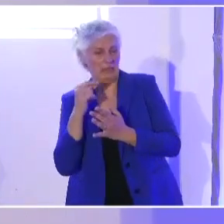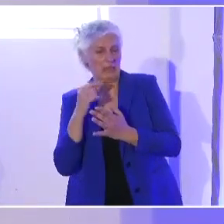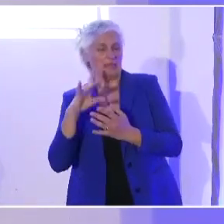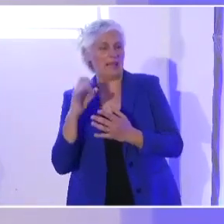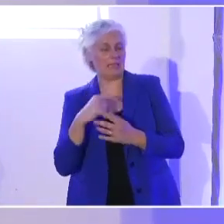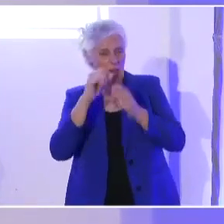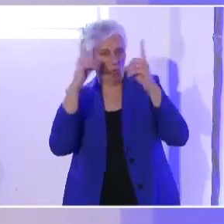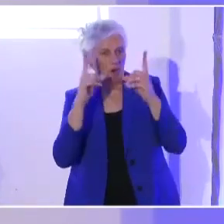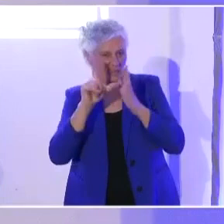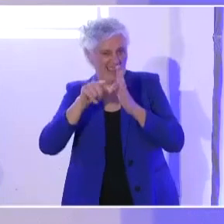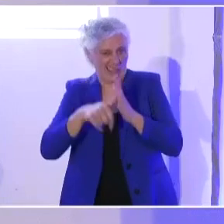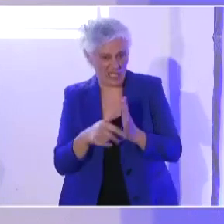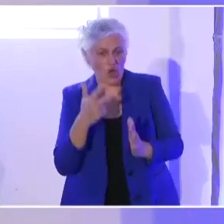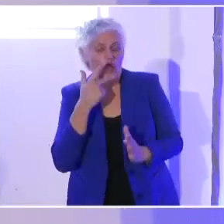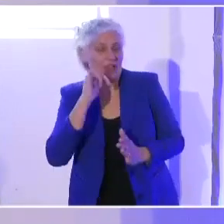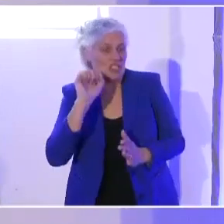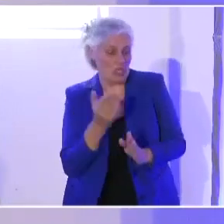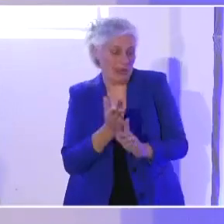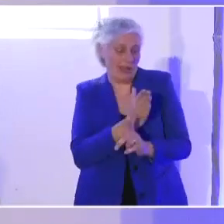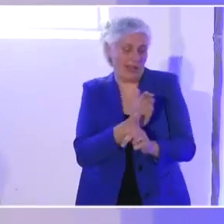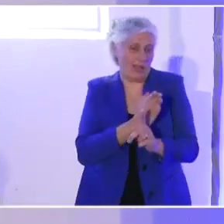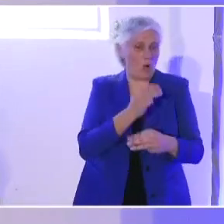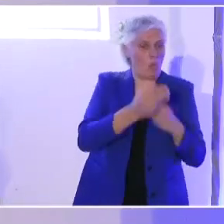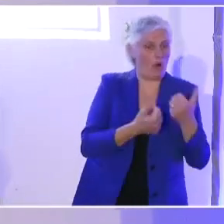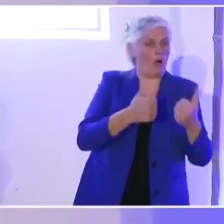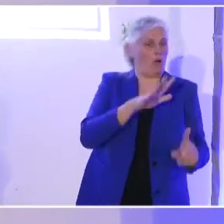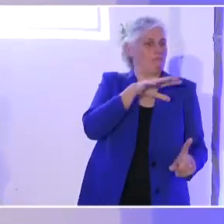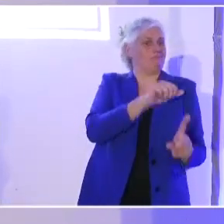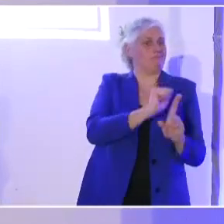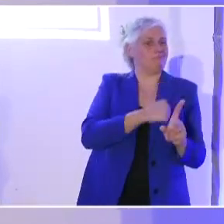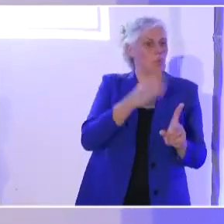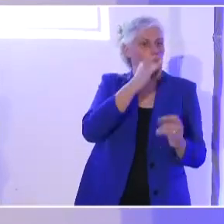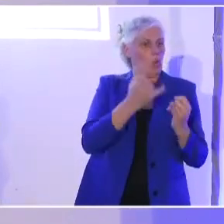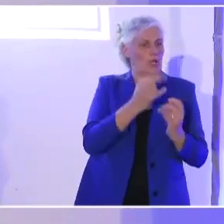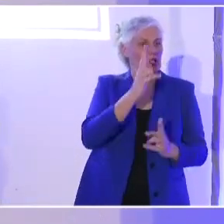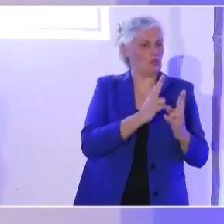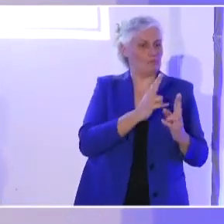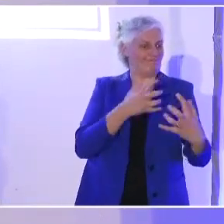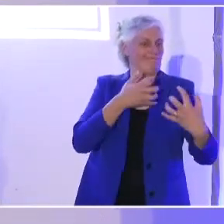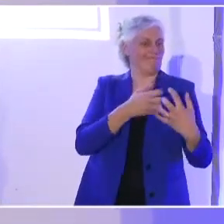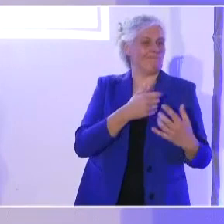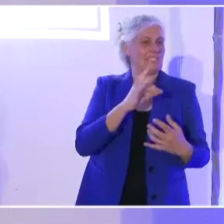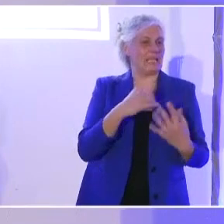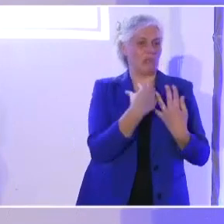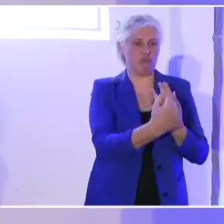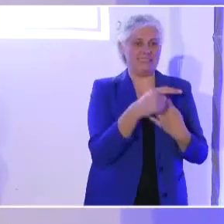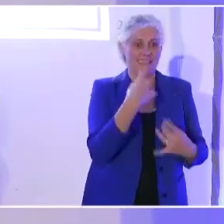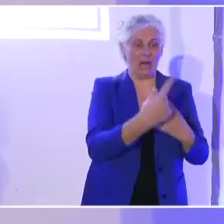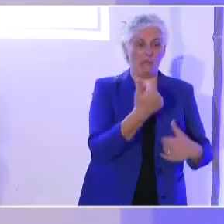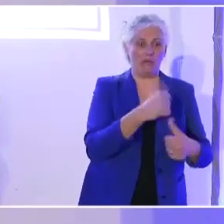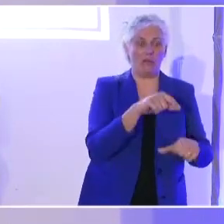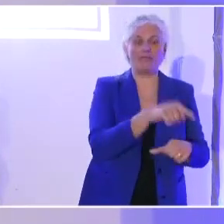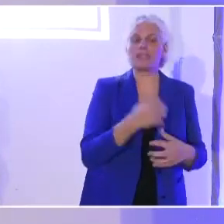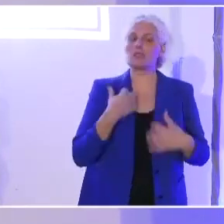the latest the 3rd of January when the processor decided that it was likely to constitute a data breach. So again, a very